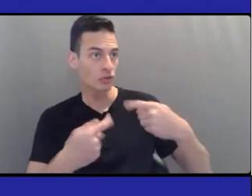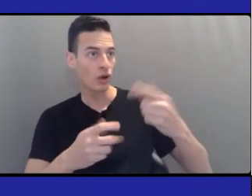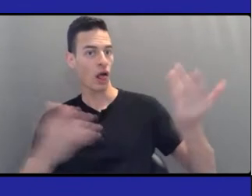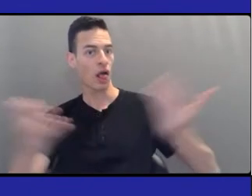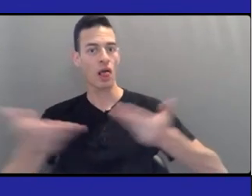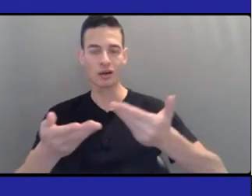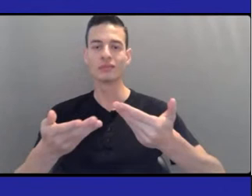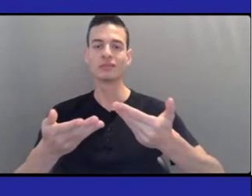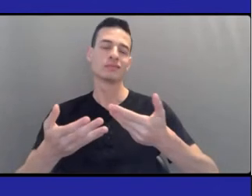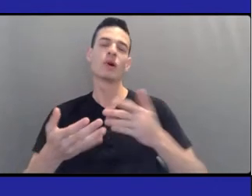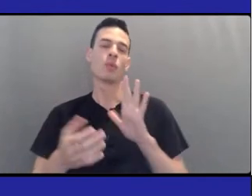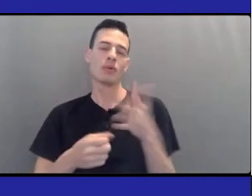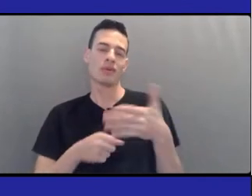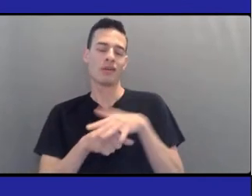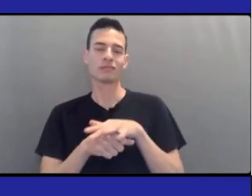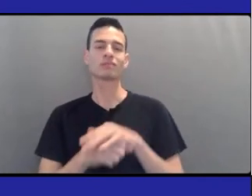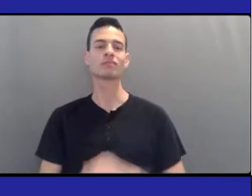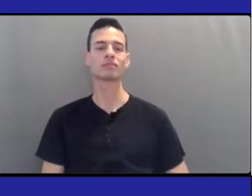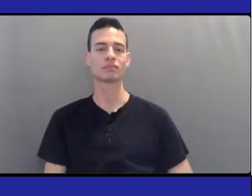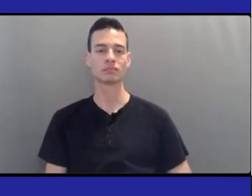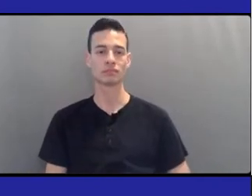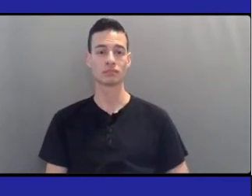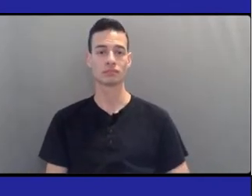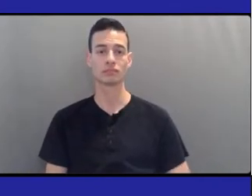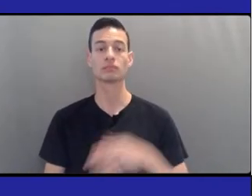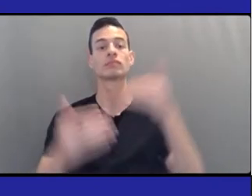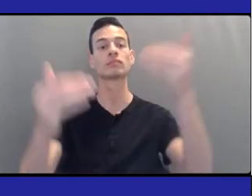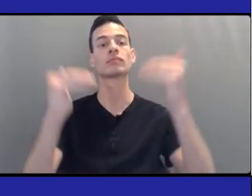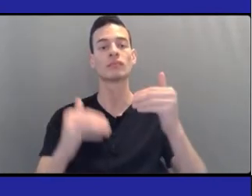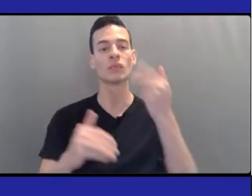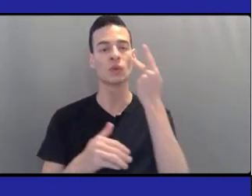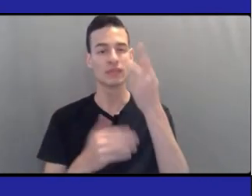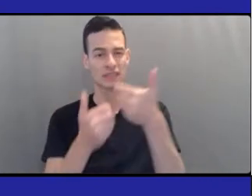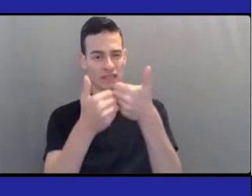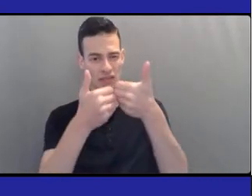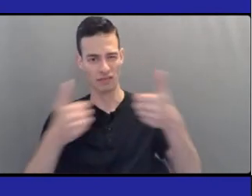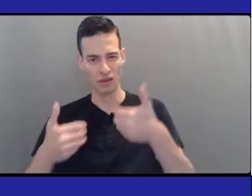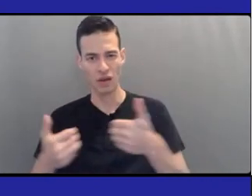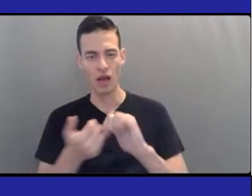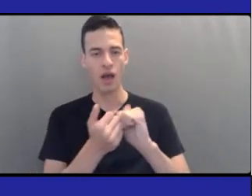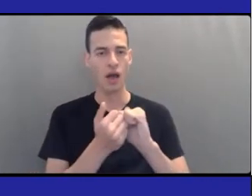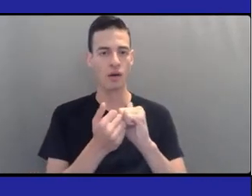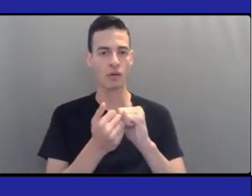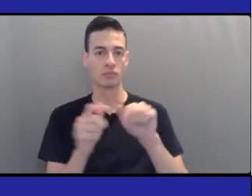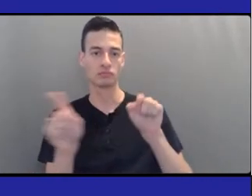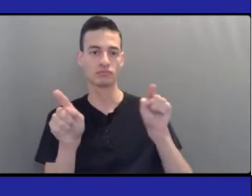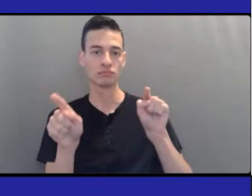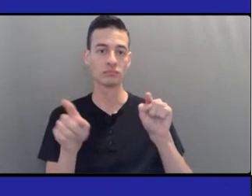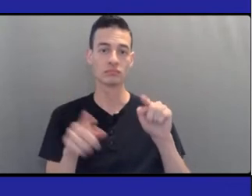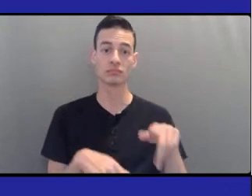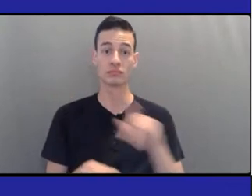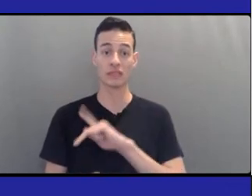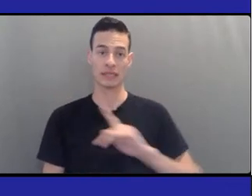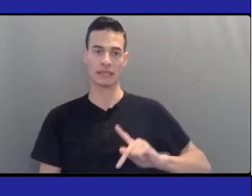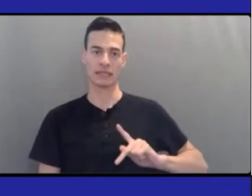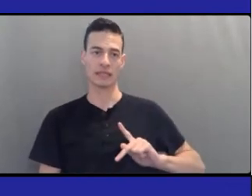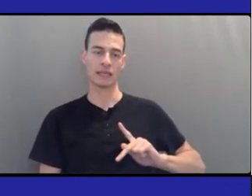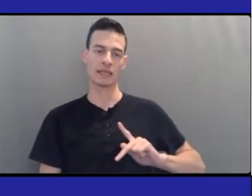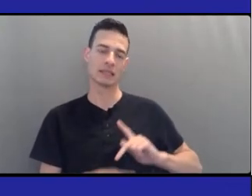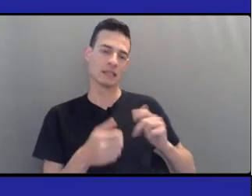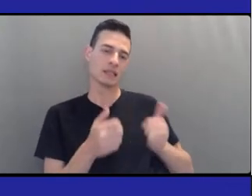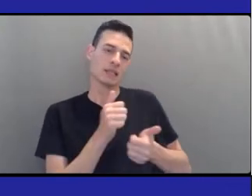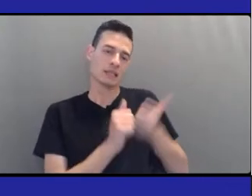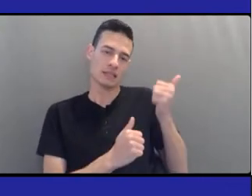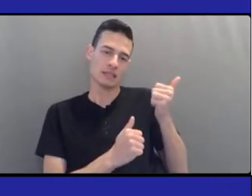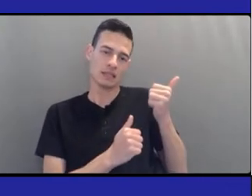the division of the expenses between those two sites, with Kings County being the majority. In fact,